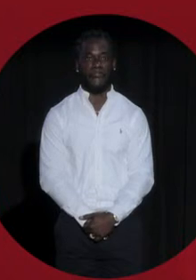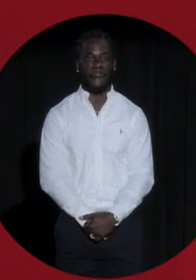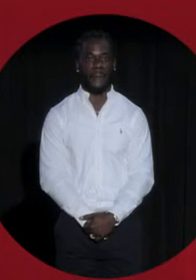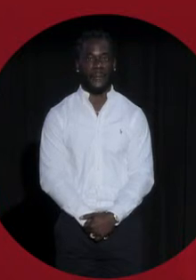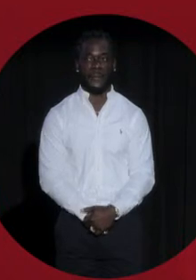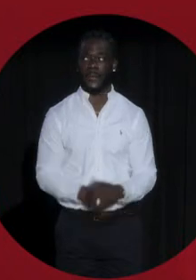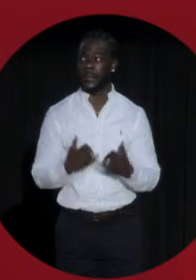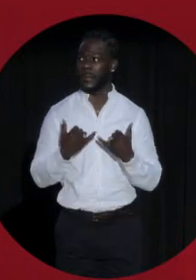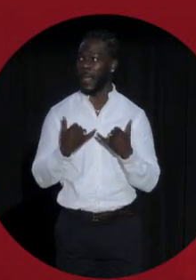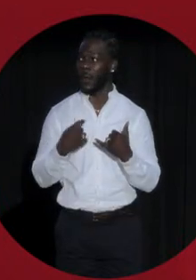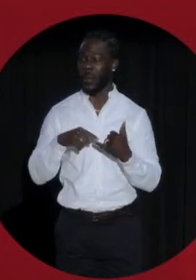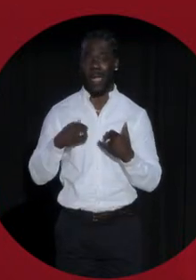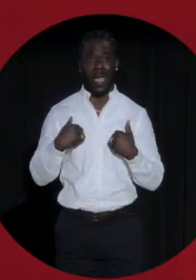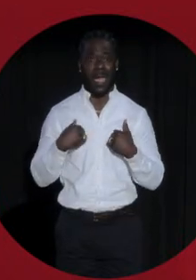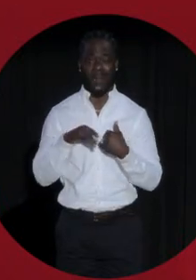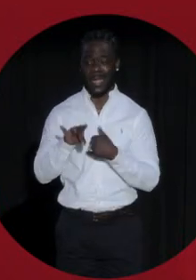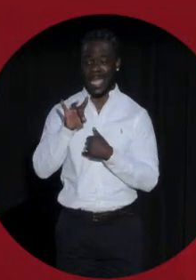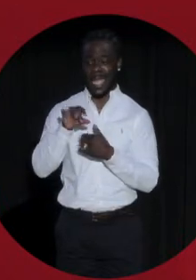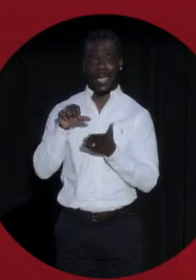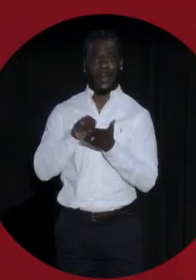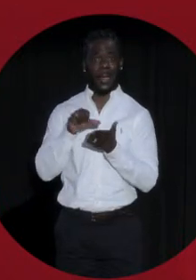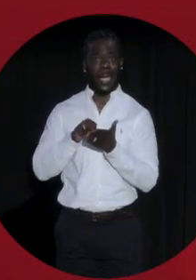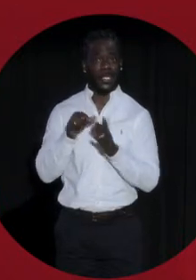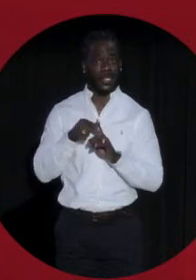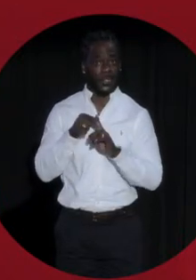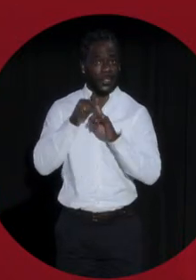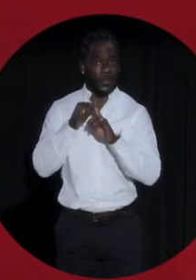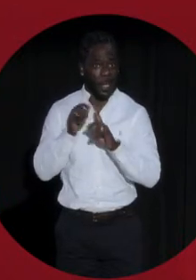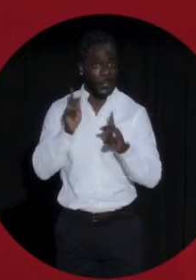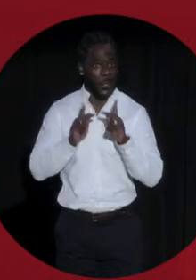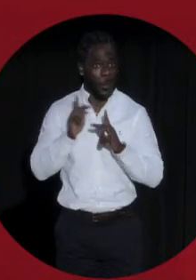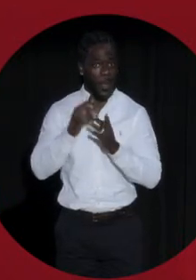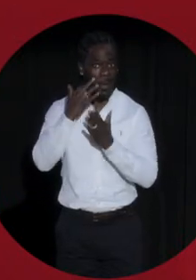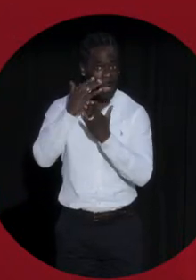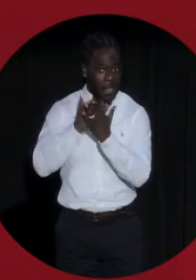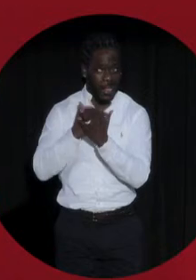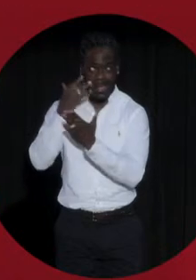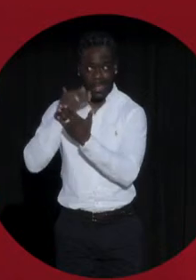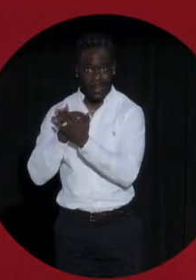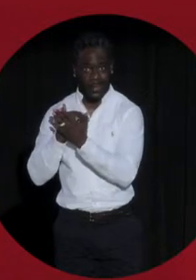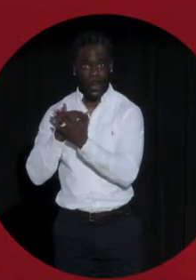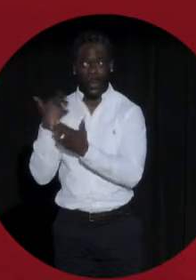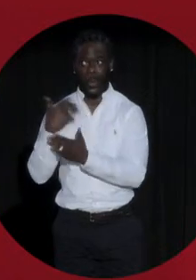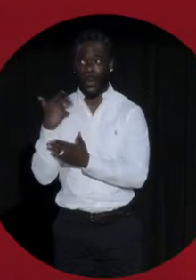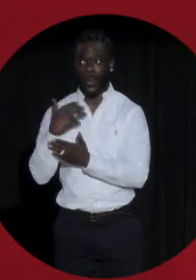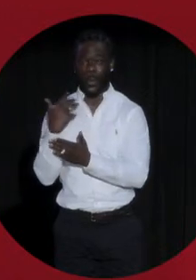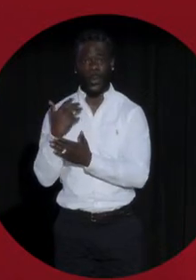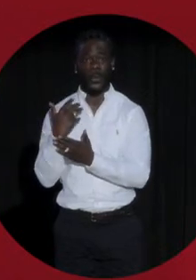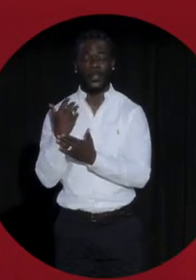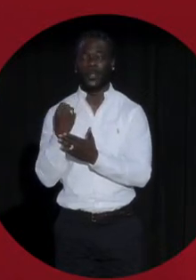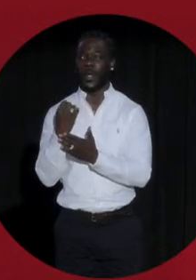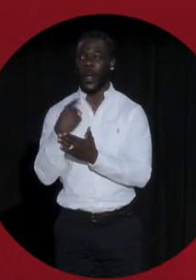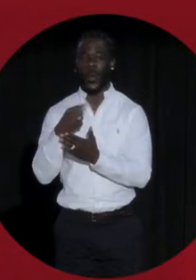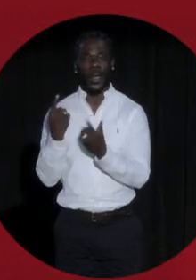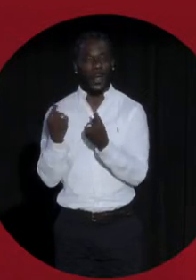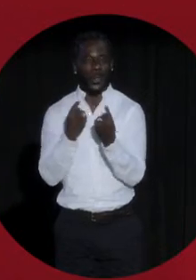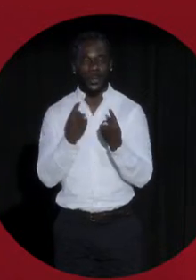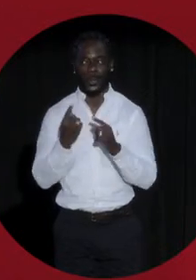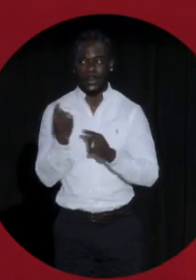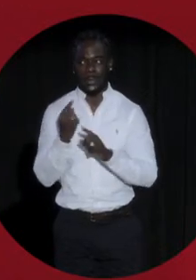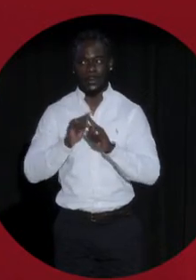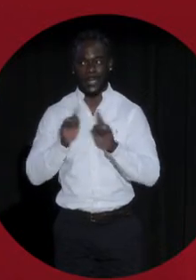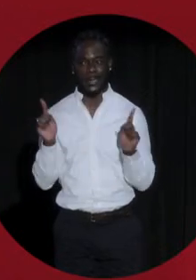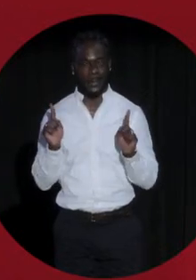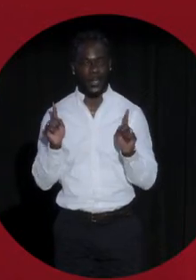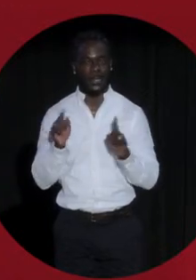there are 8 pages of special guests. So we're going to do something a little differently. And especially when you